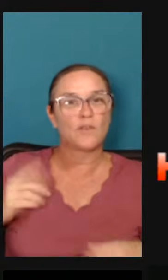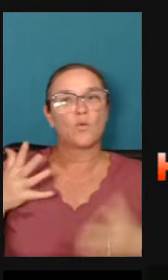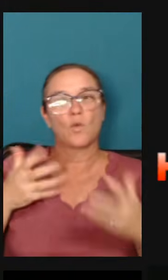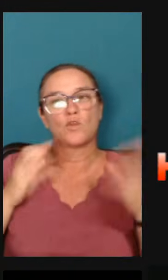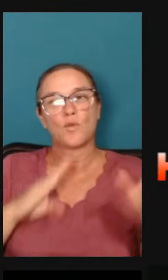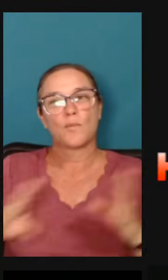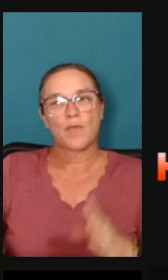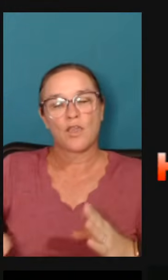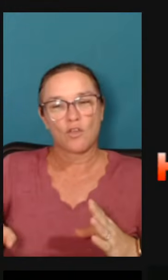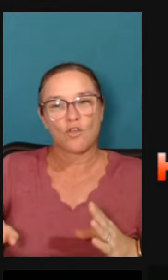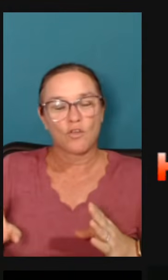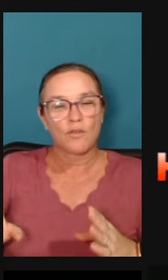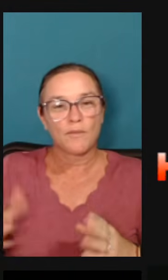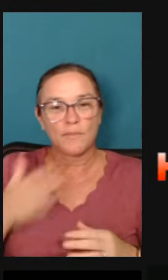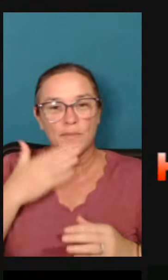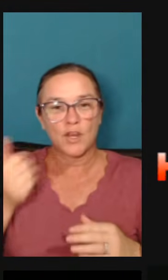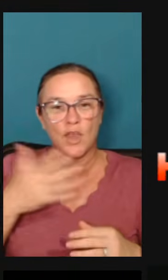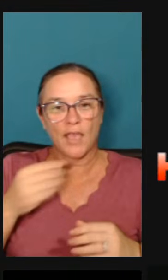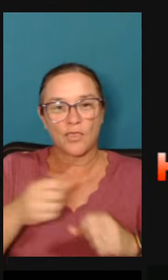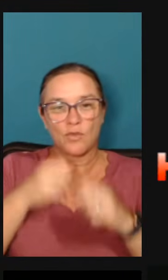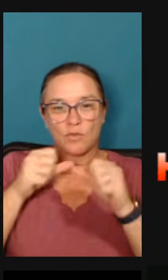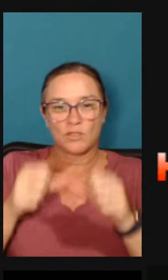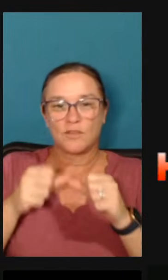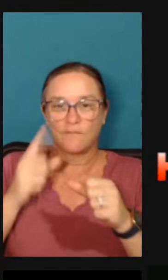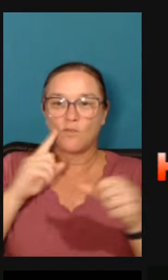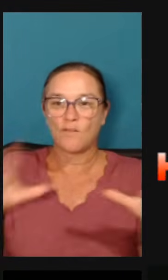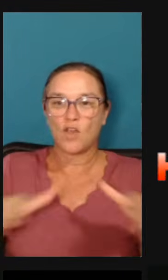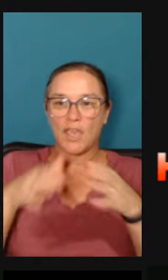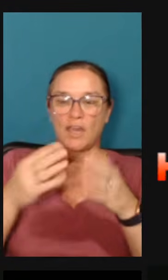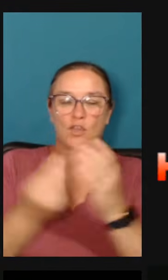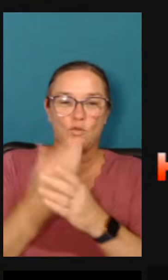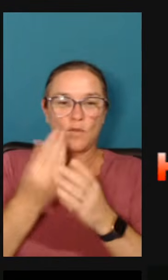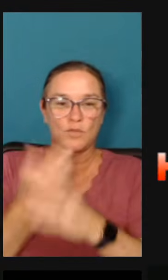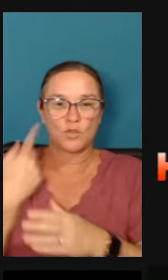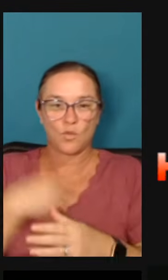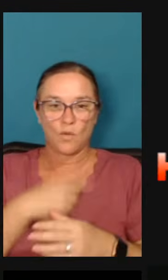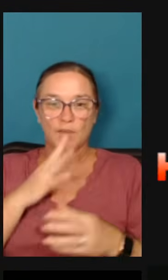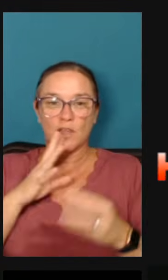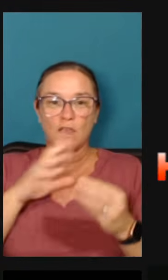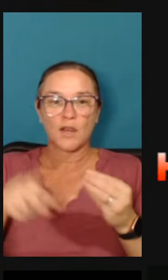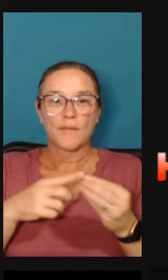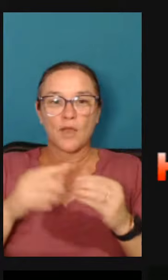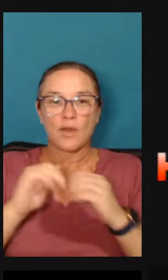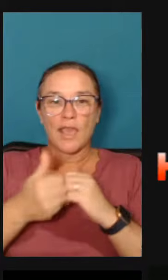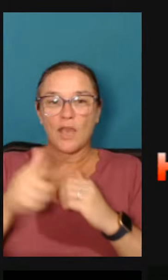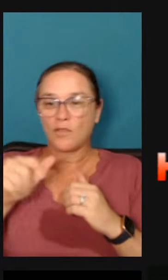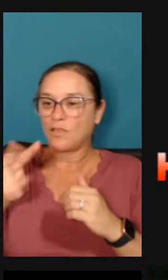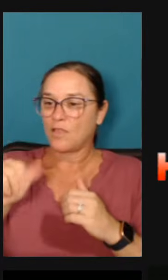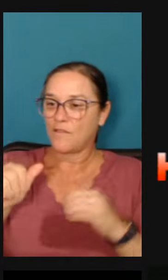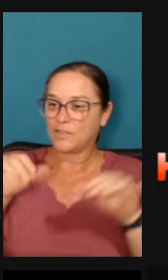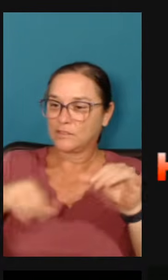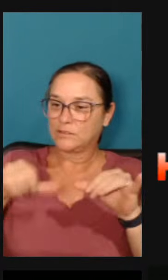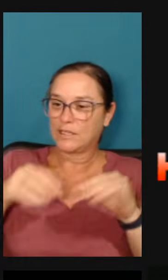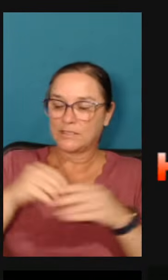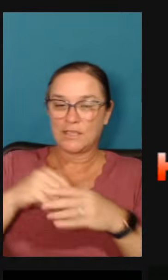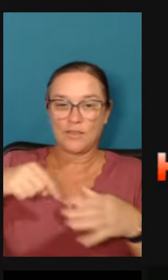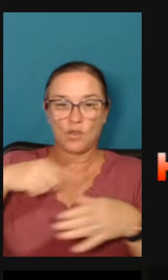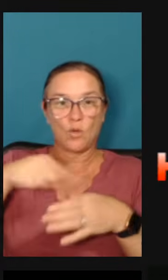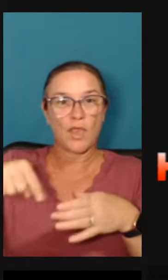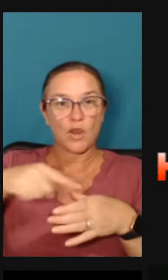and response and resilience of our communities to volcanic eruptions. We've been talking about how the lava is stuck in a crater, and this is great. We can all go and see it,